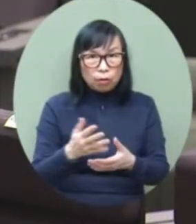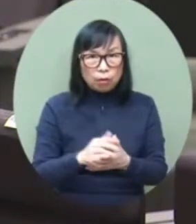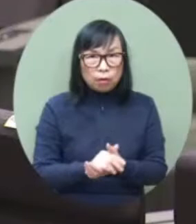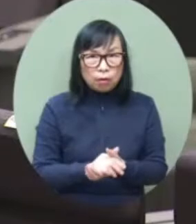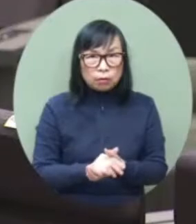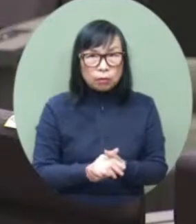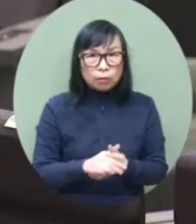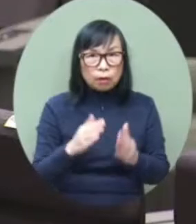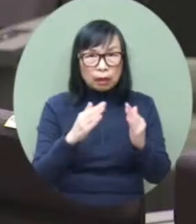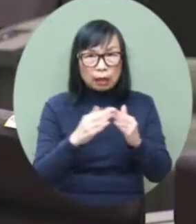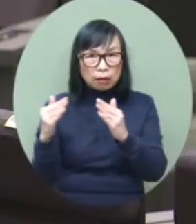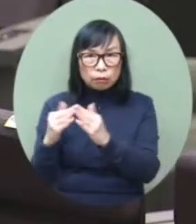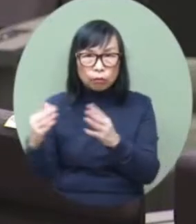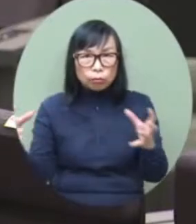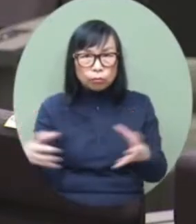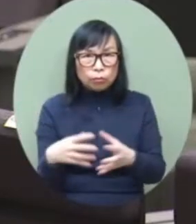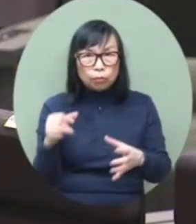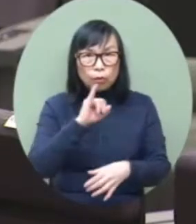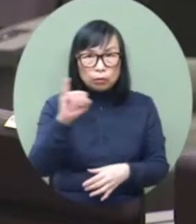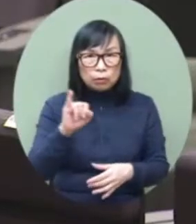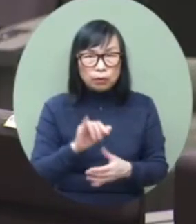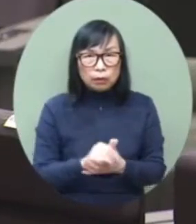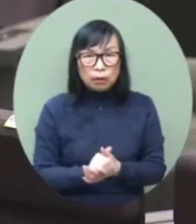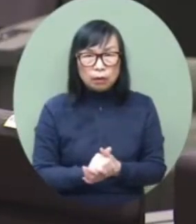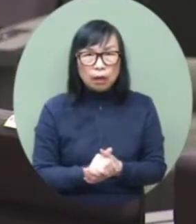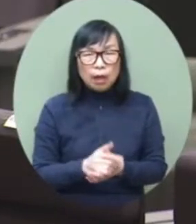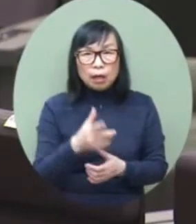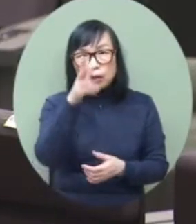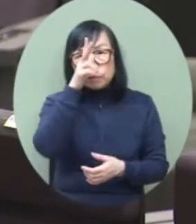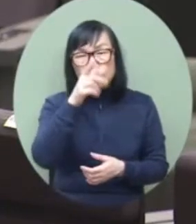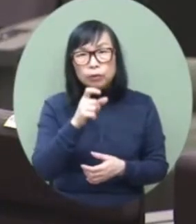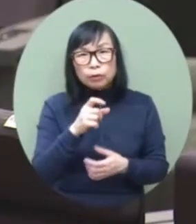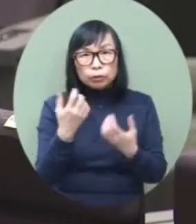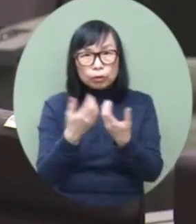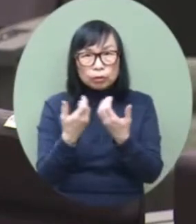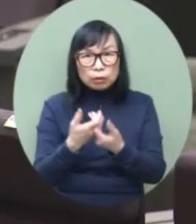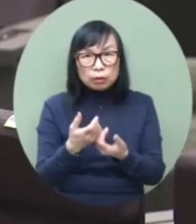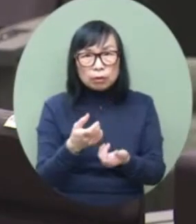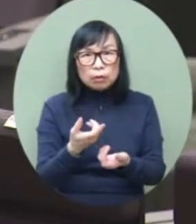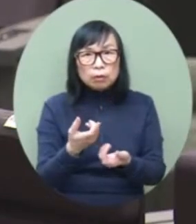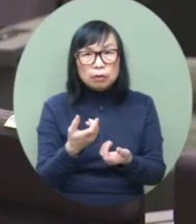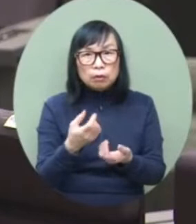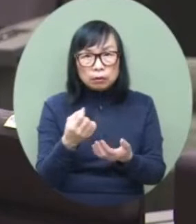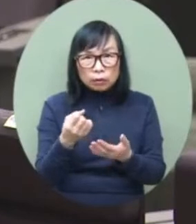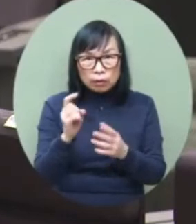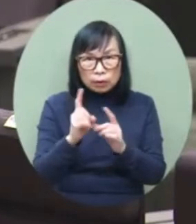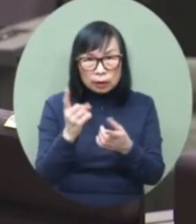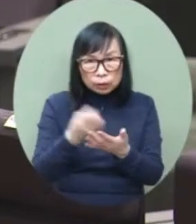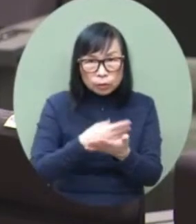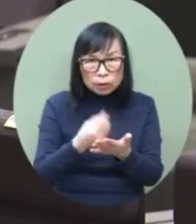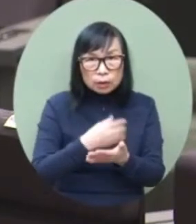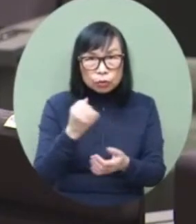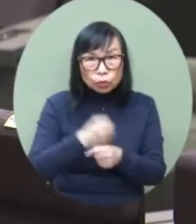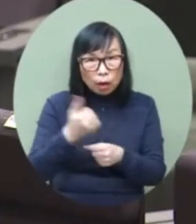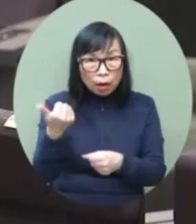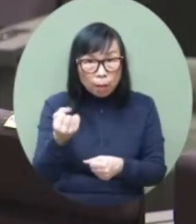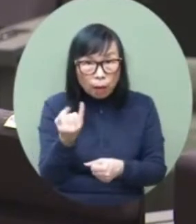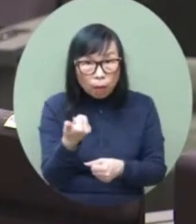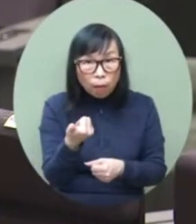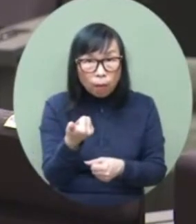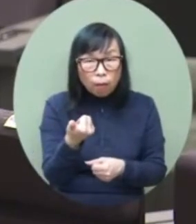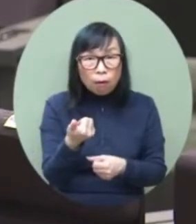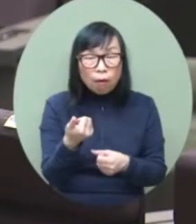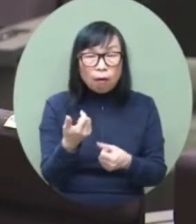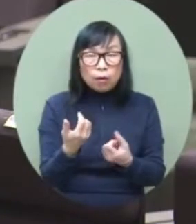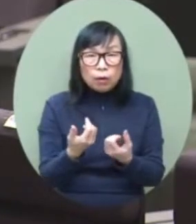does the government have any data on whether this has been effective in reducing the social activity of